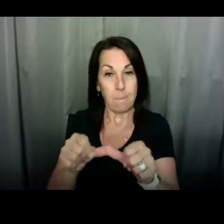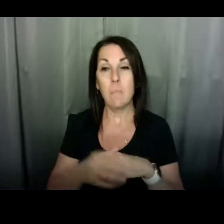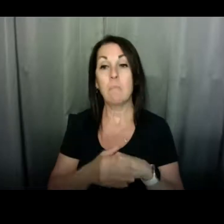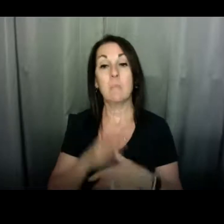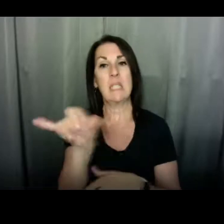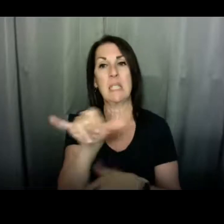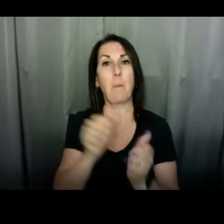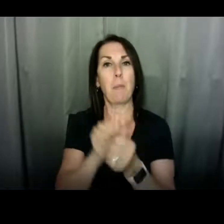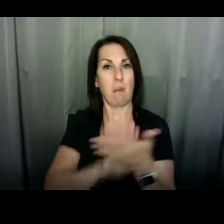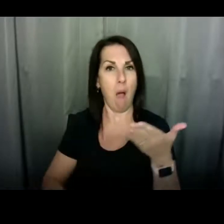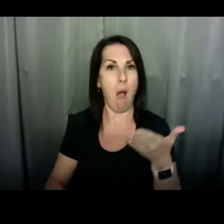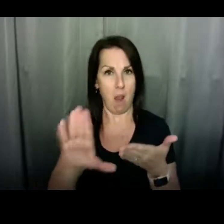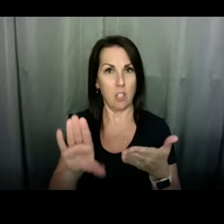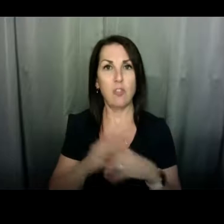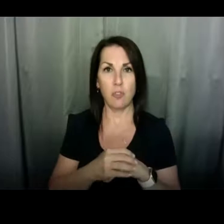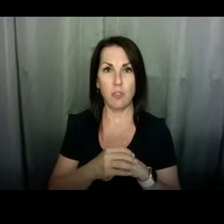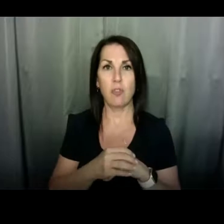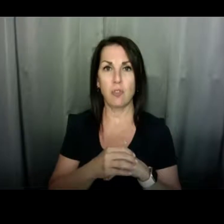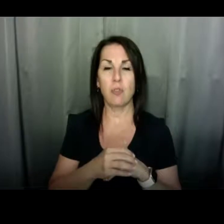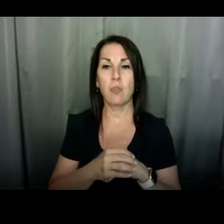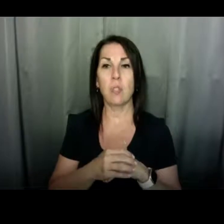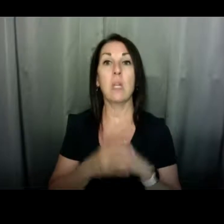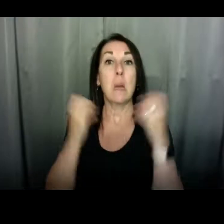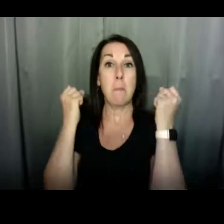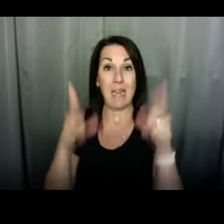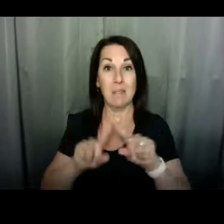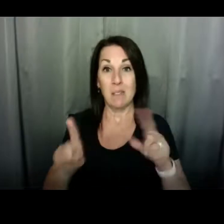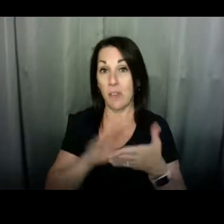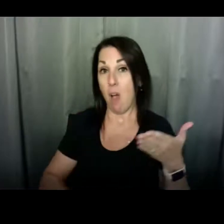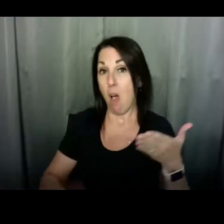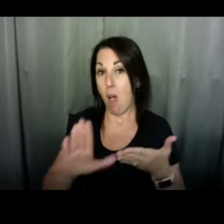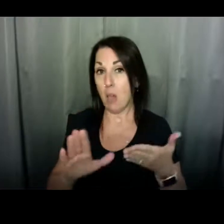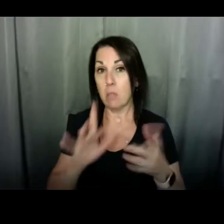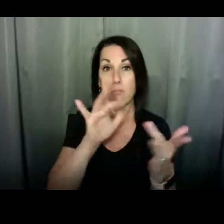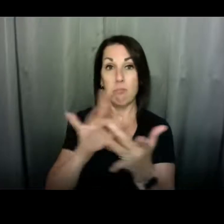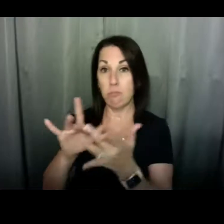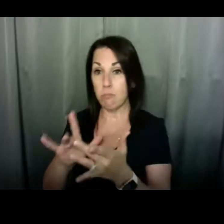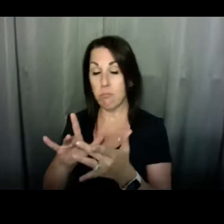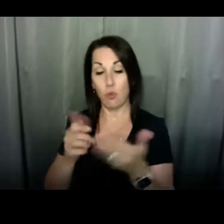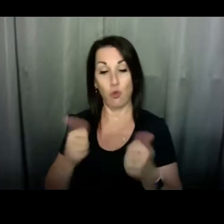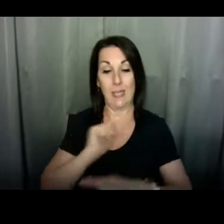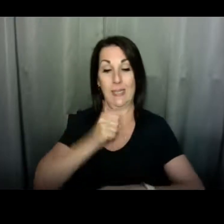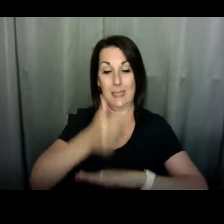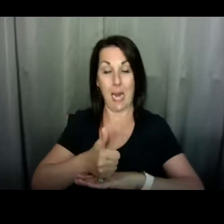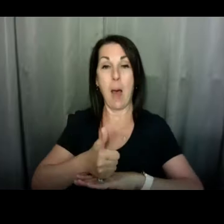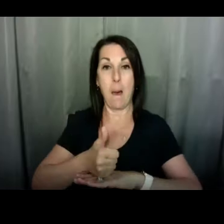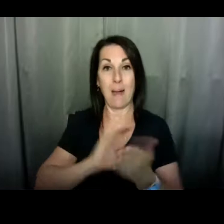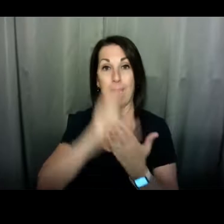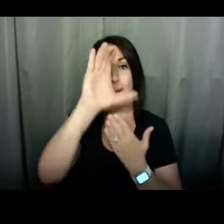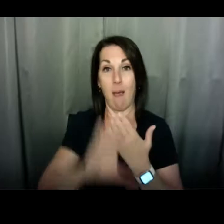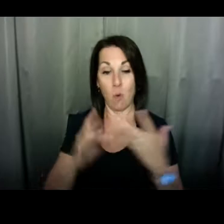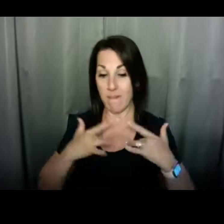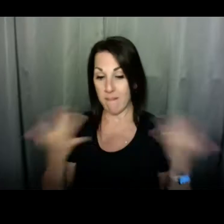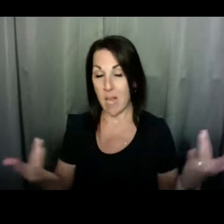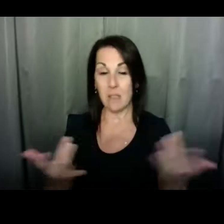colleges, and we are now working with lots of colleges to see whether they can set up a calendar of events. That could be a film